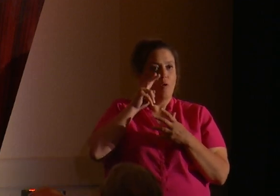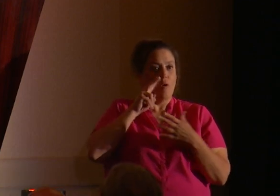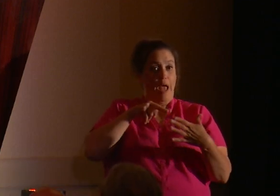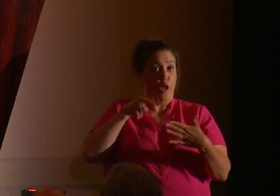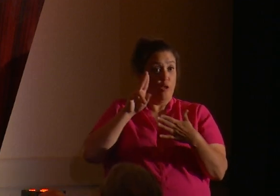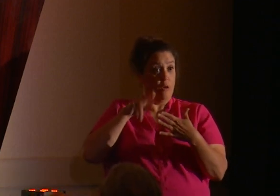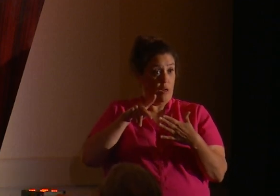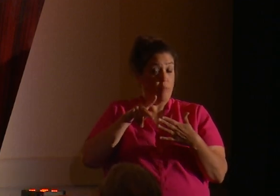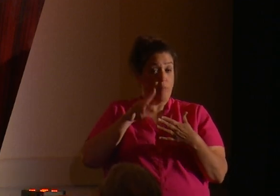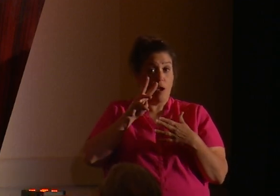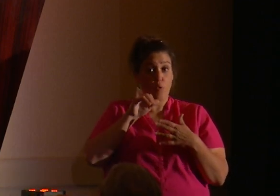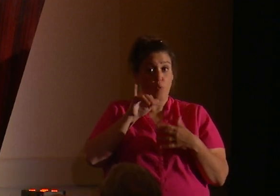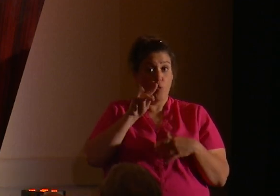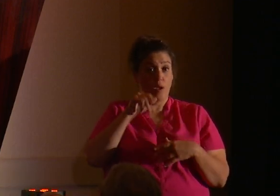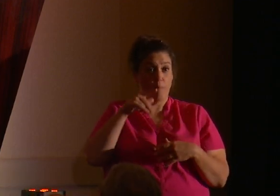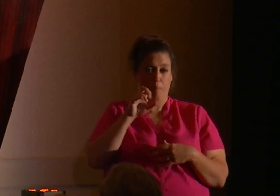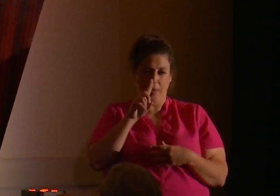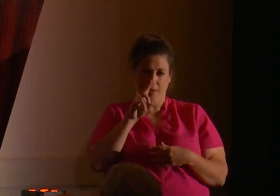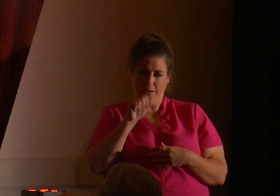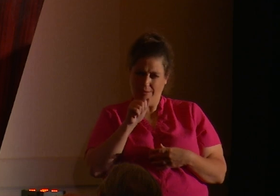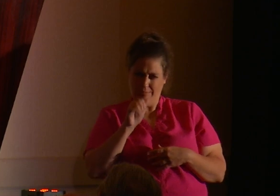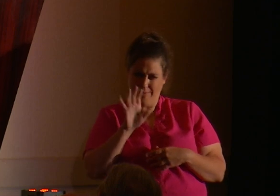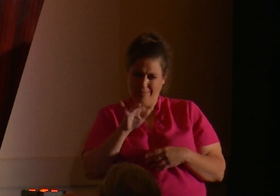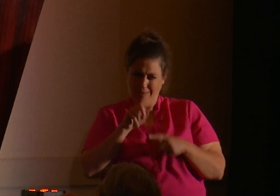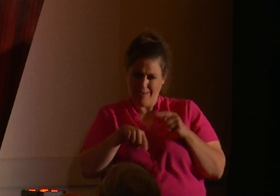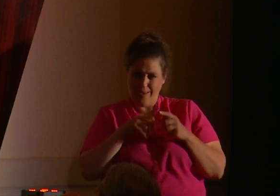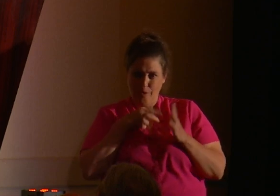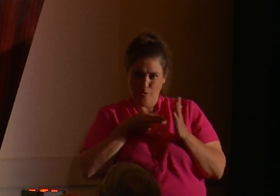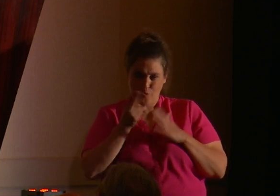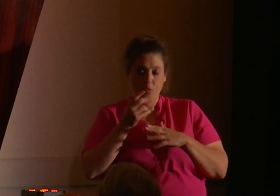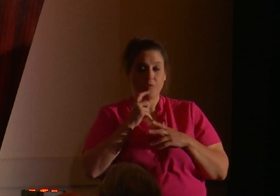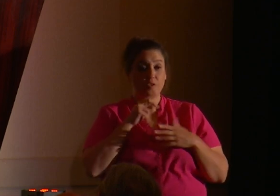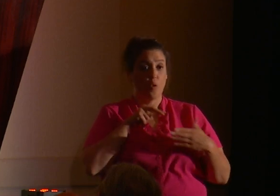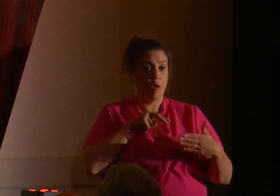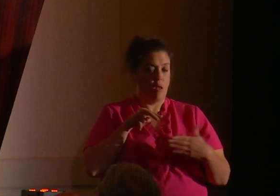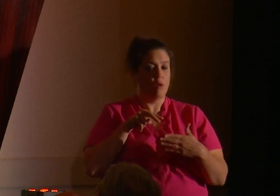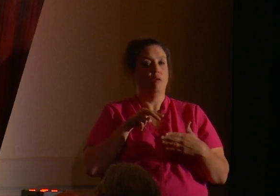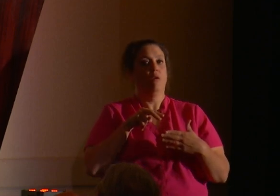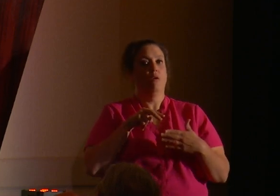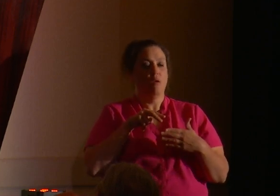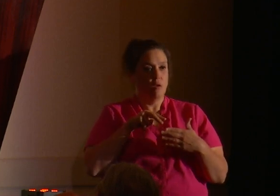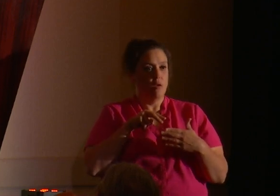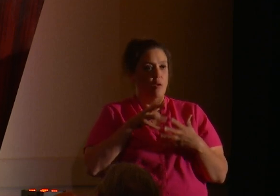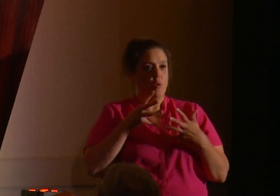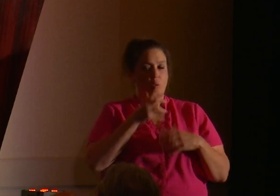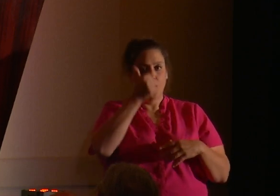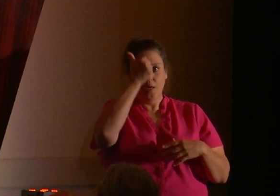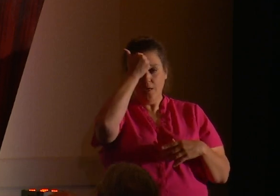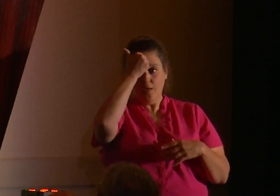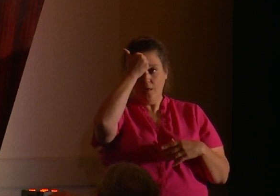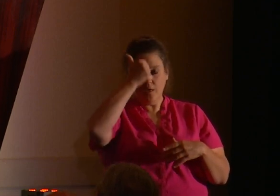own. I was like, this can't be true. So I looked it up and I was like, what an idiot. So